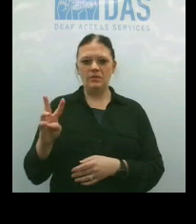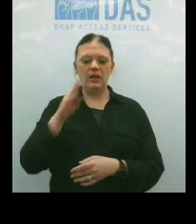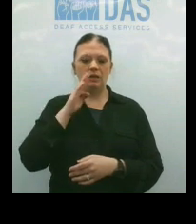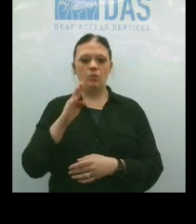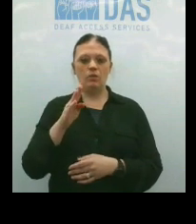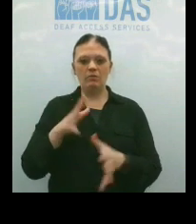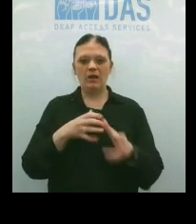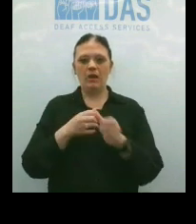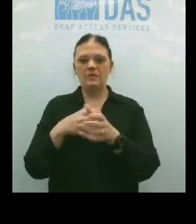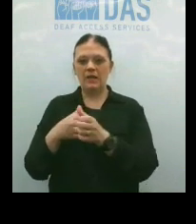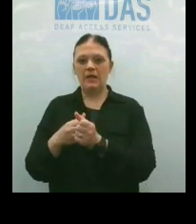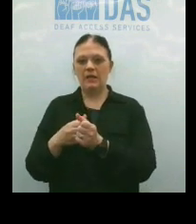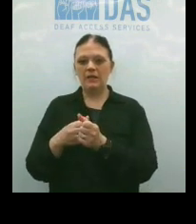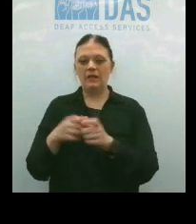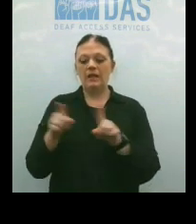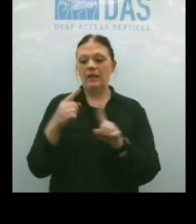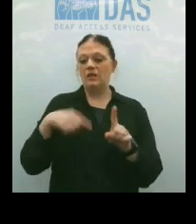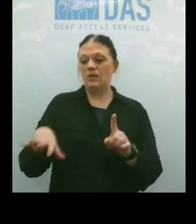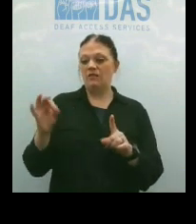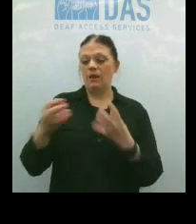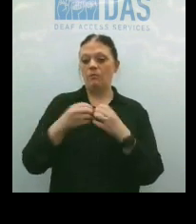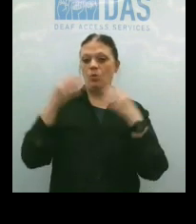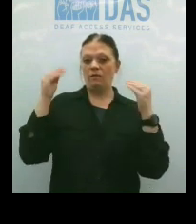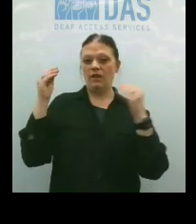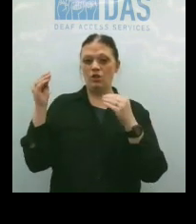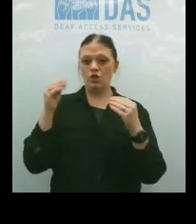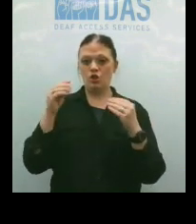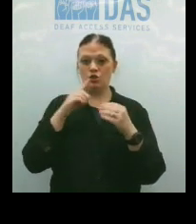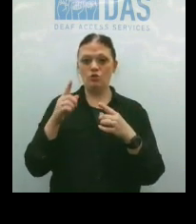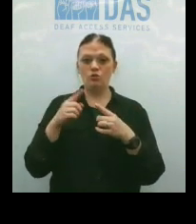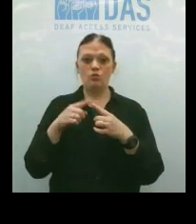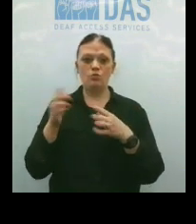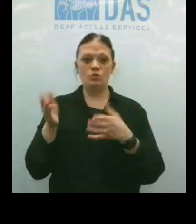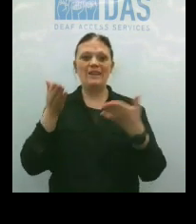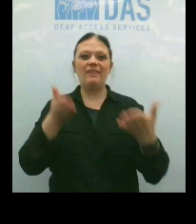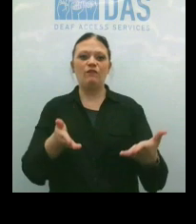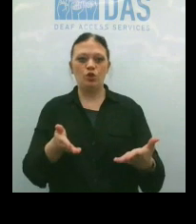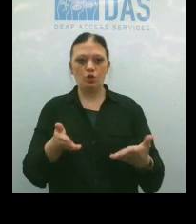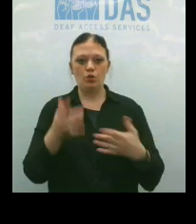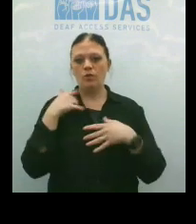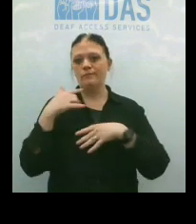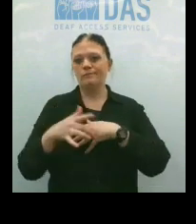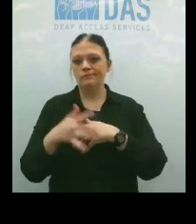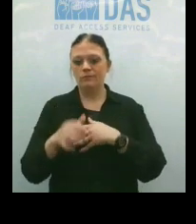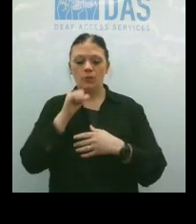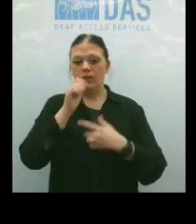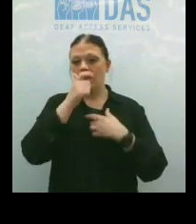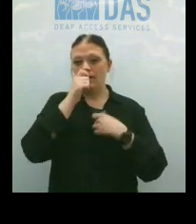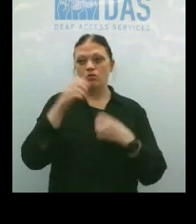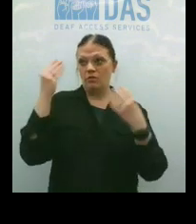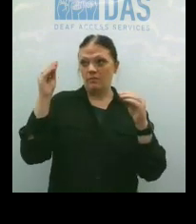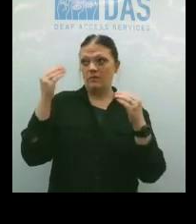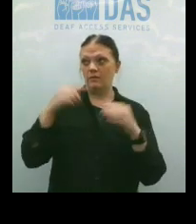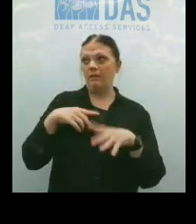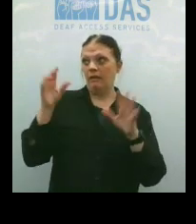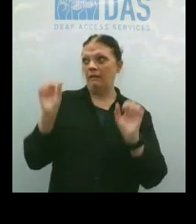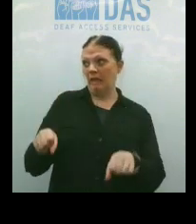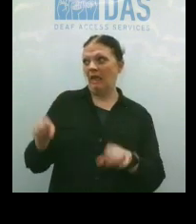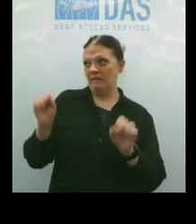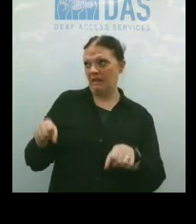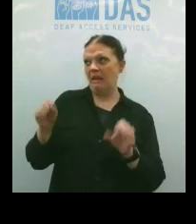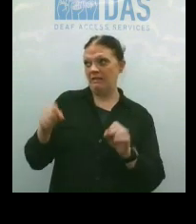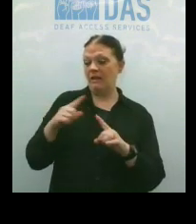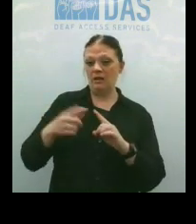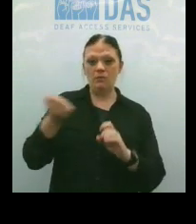we find vendors that are available to deliver product. We're not interested in vendors that say they can get it but can't get it for